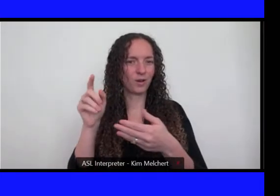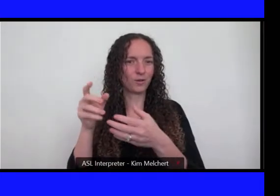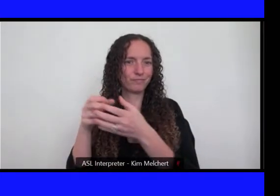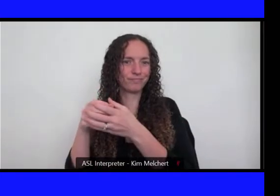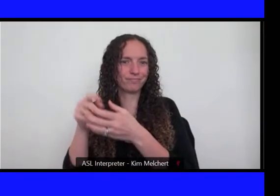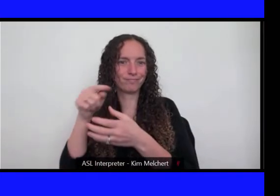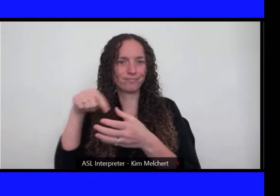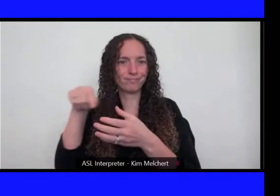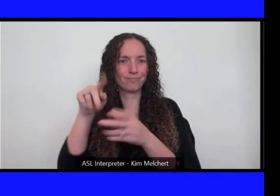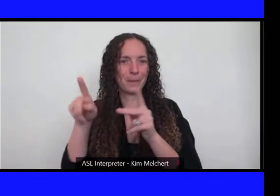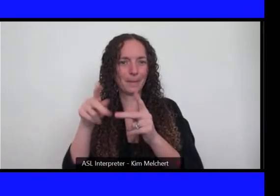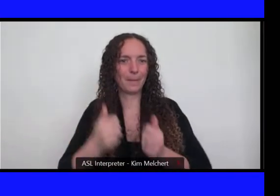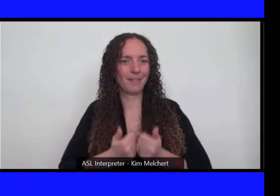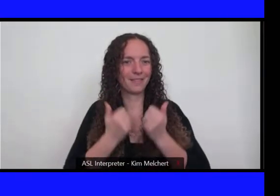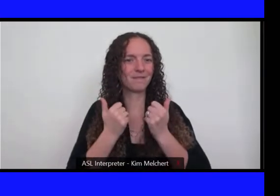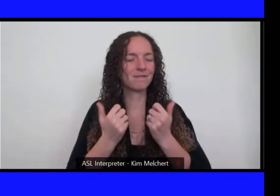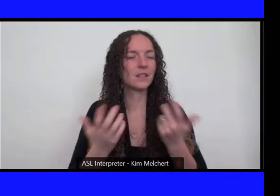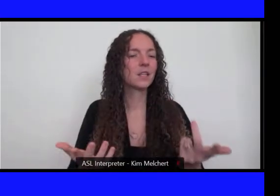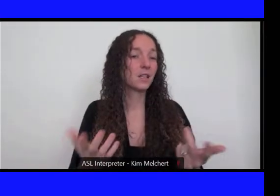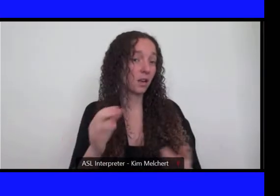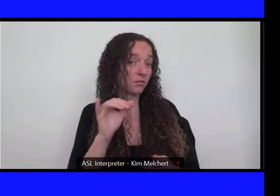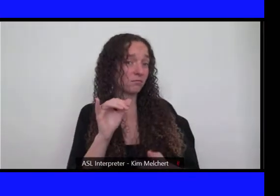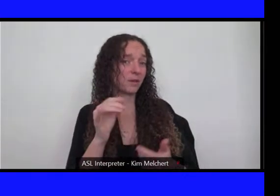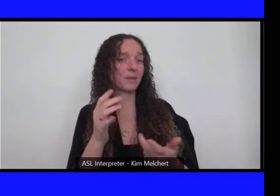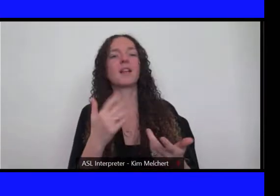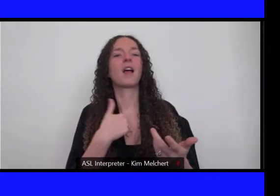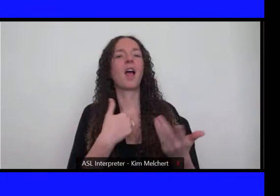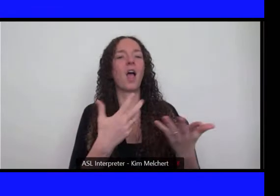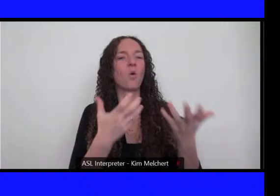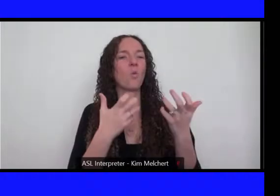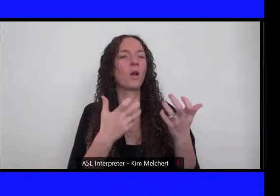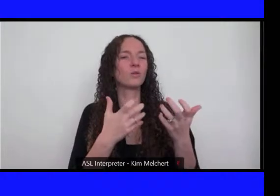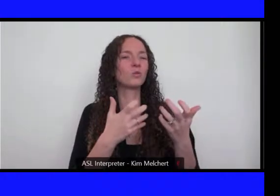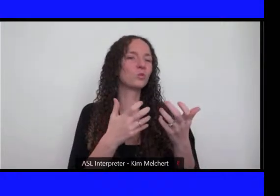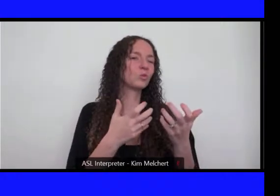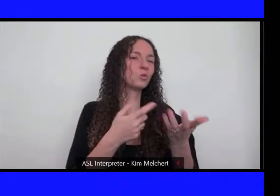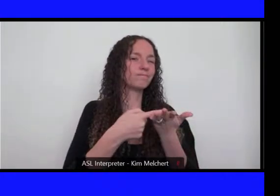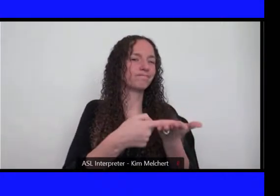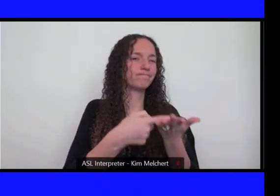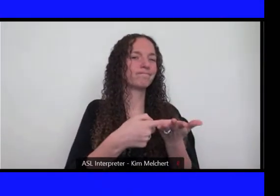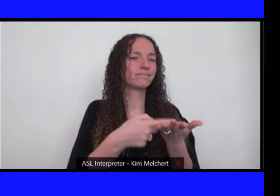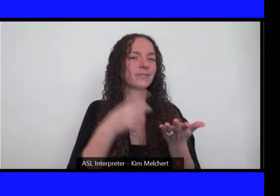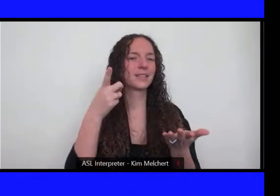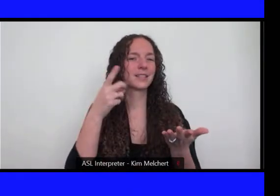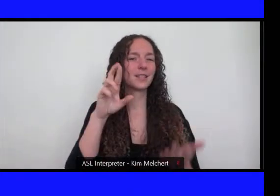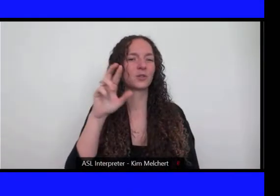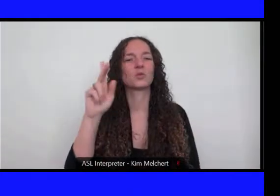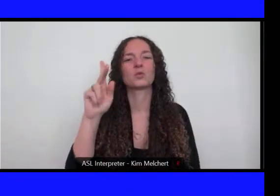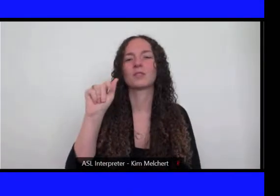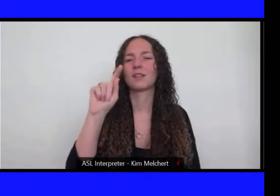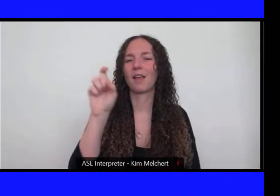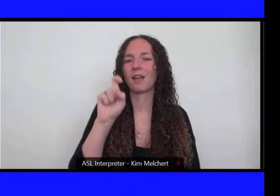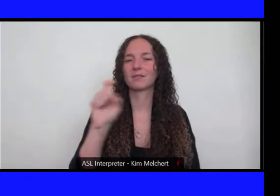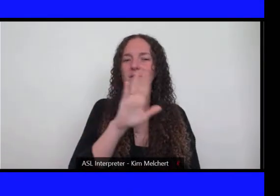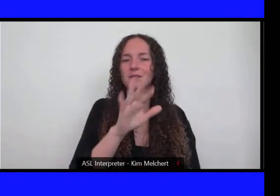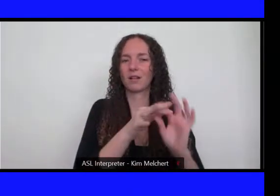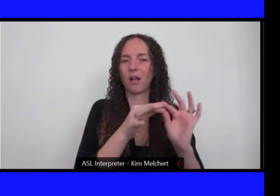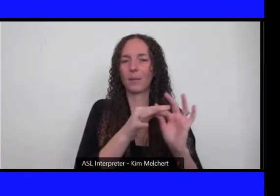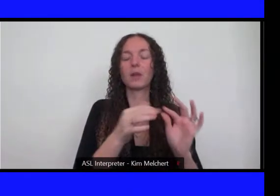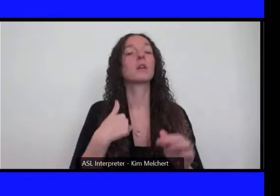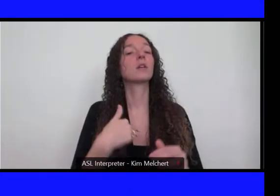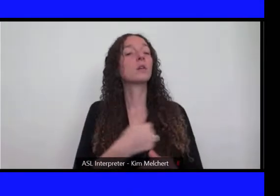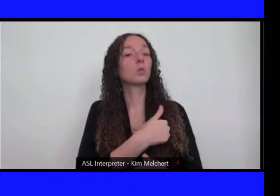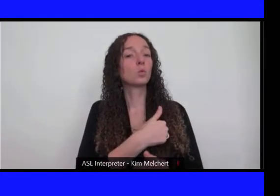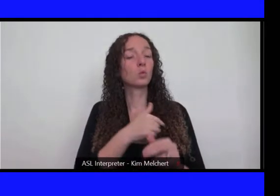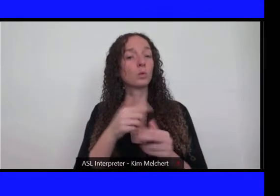where putting the sites, according to the volume of patients, Okay. And where those centers